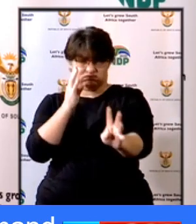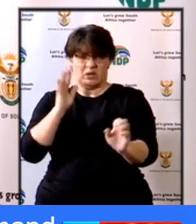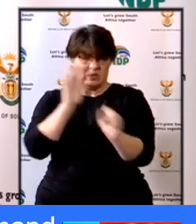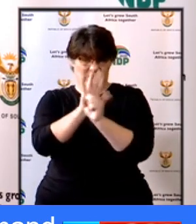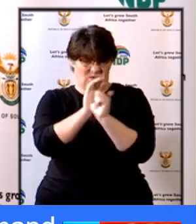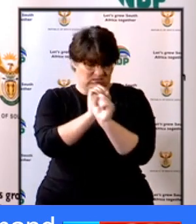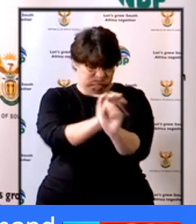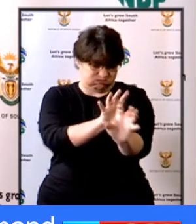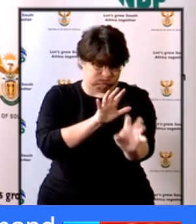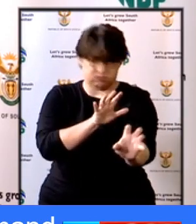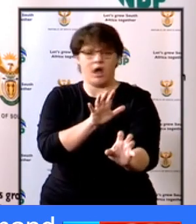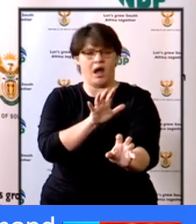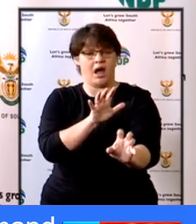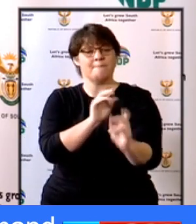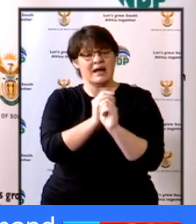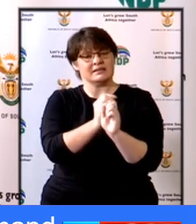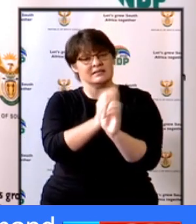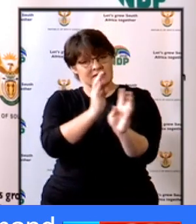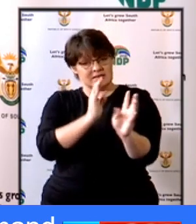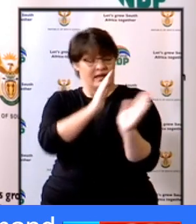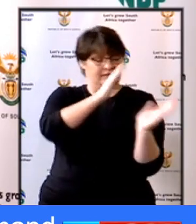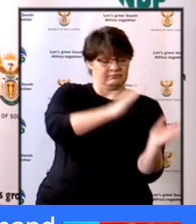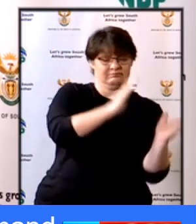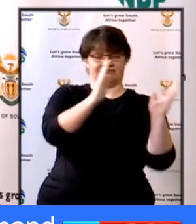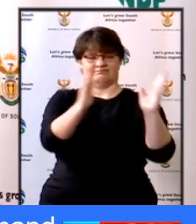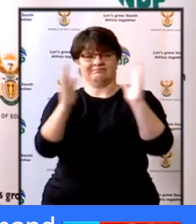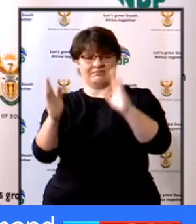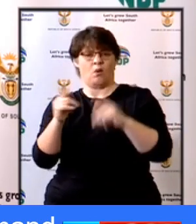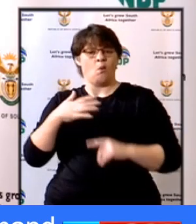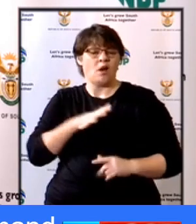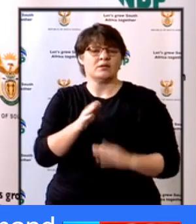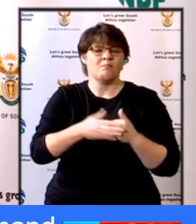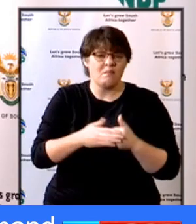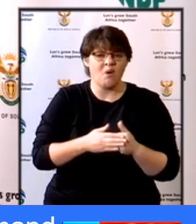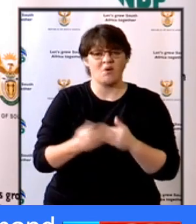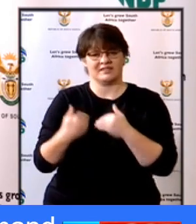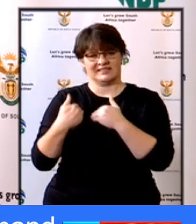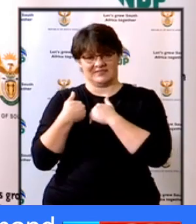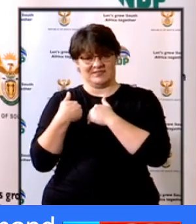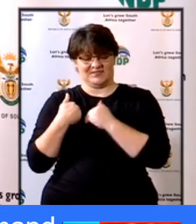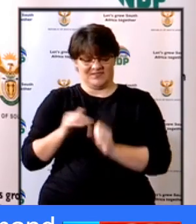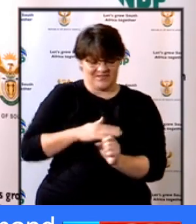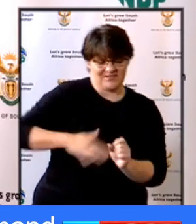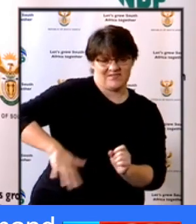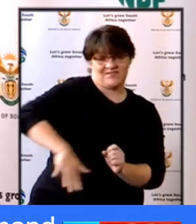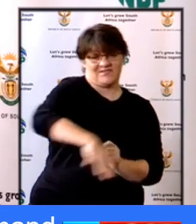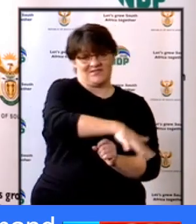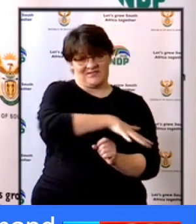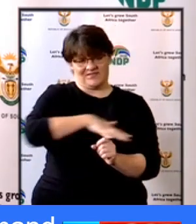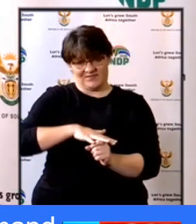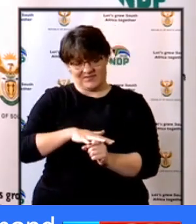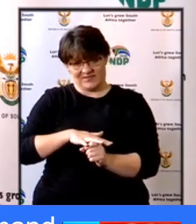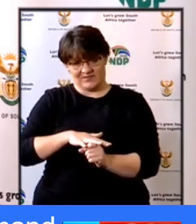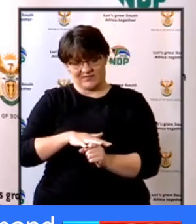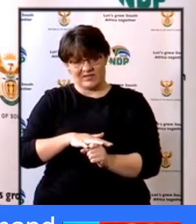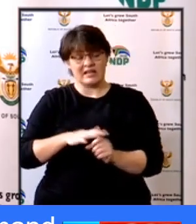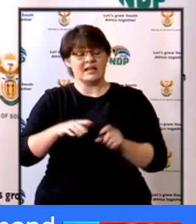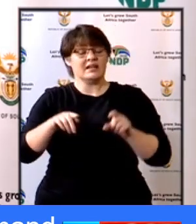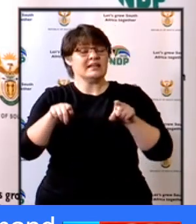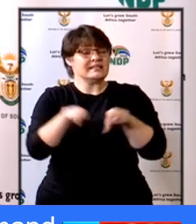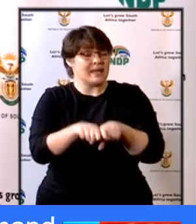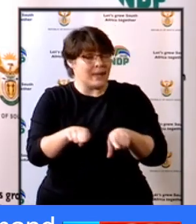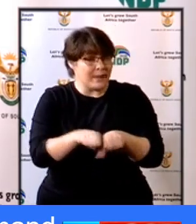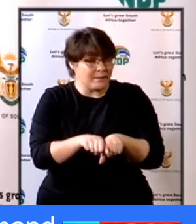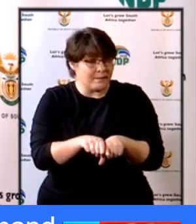are comprehensive. They create a framework for ensuring a safer workplace environment. But even when